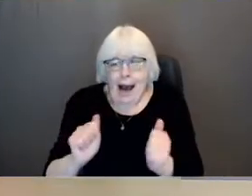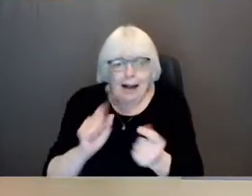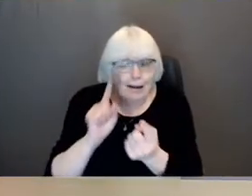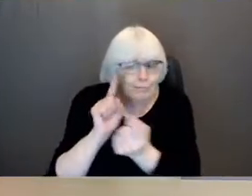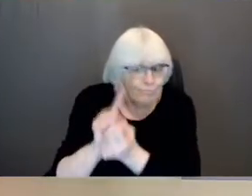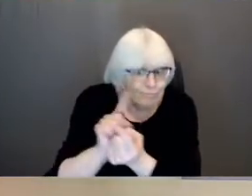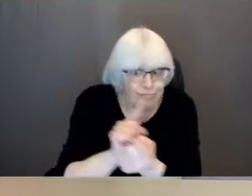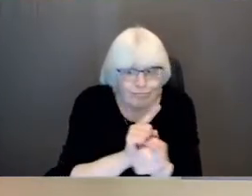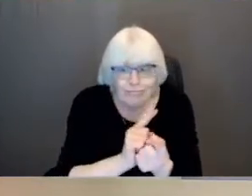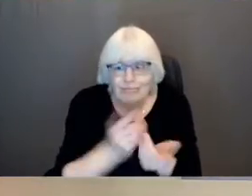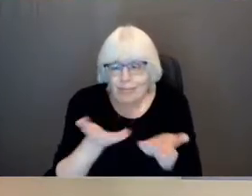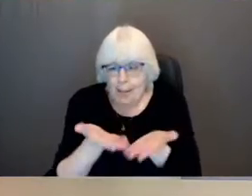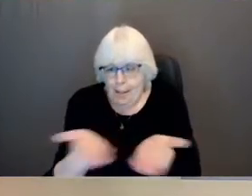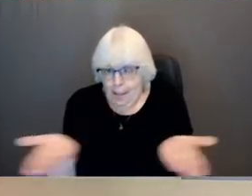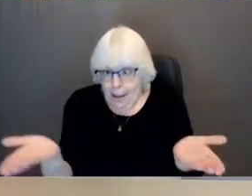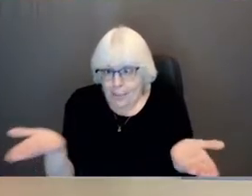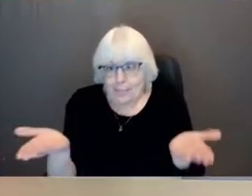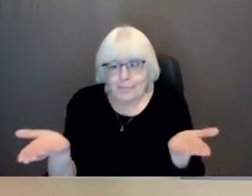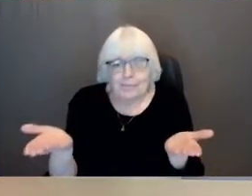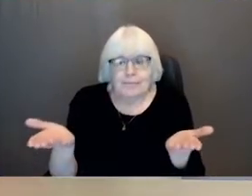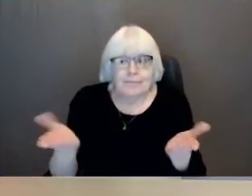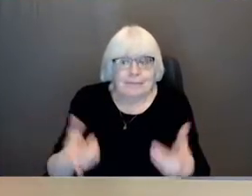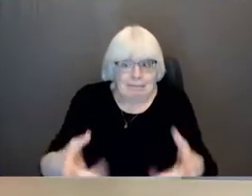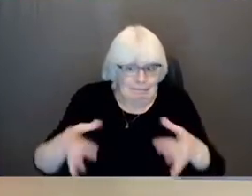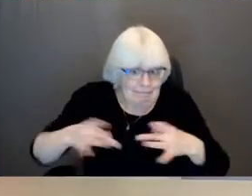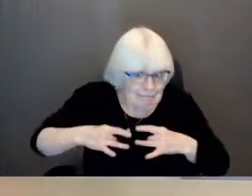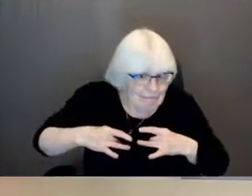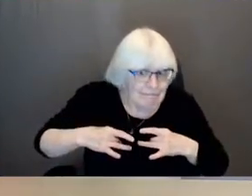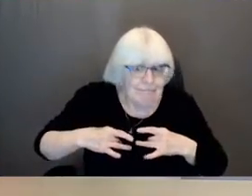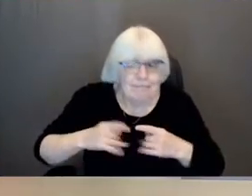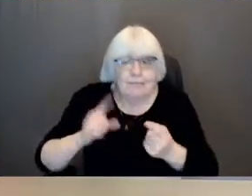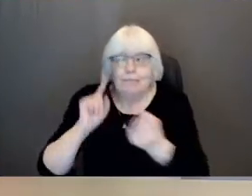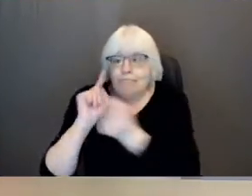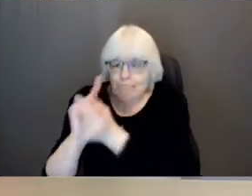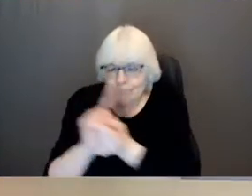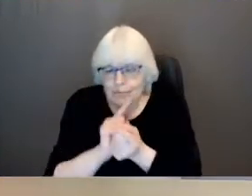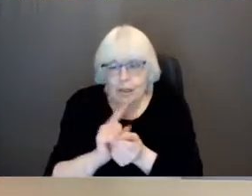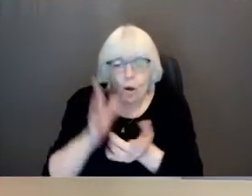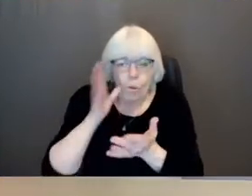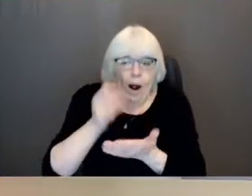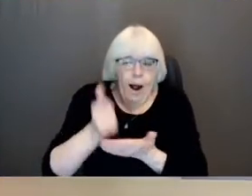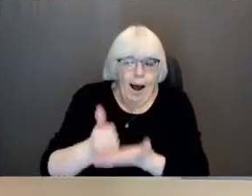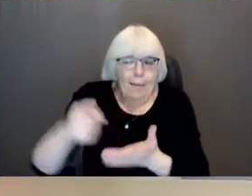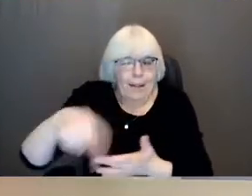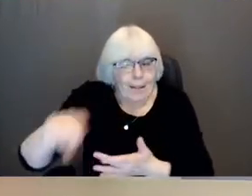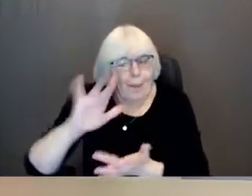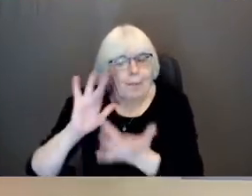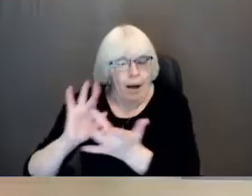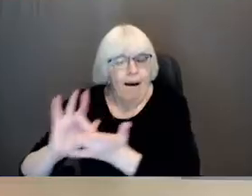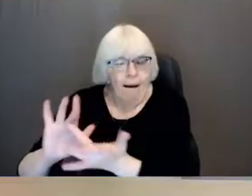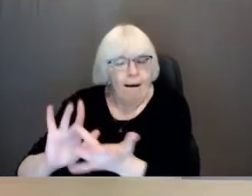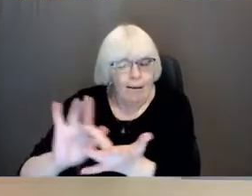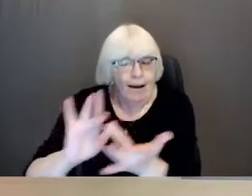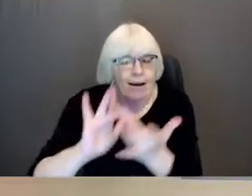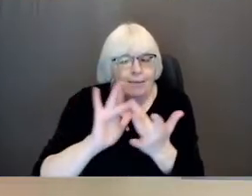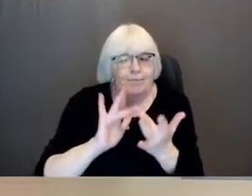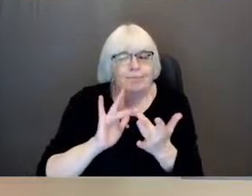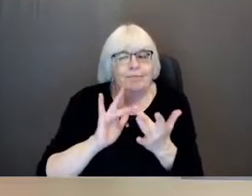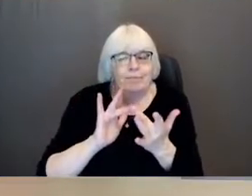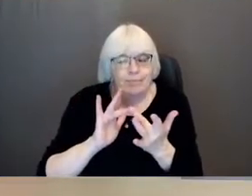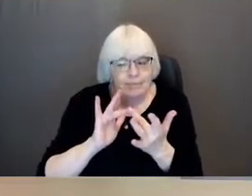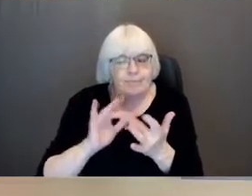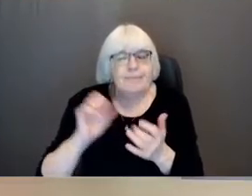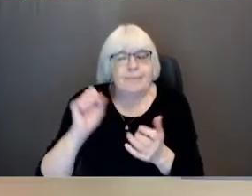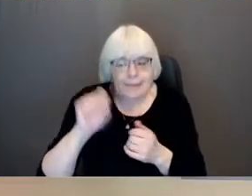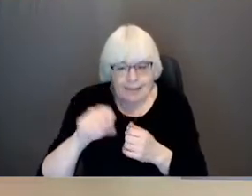Morgan? And I think we were able to sort of have 10, and we actually got about 4